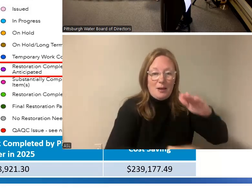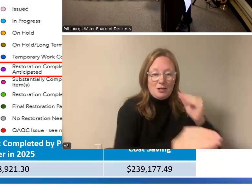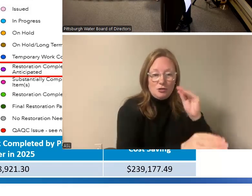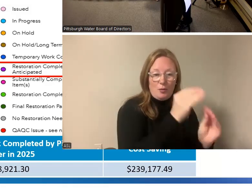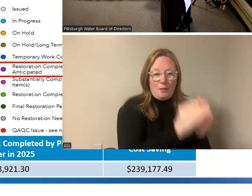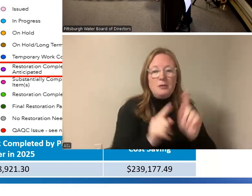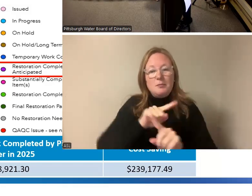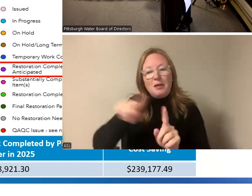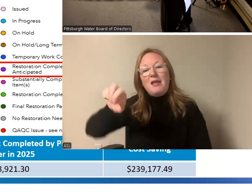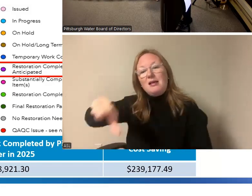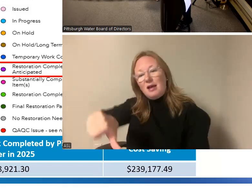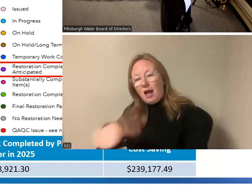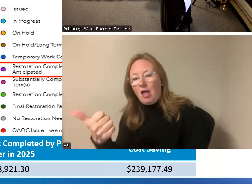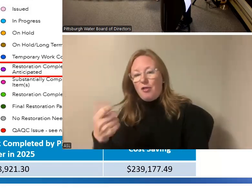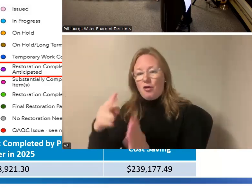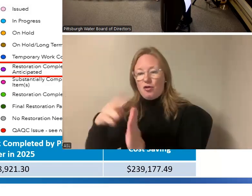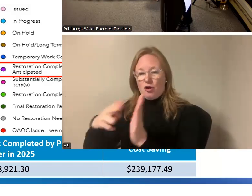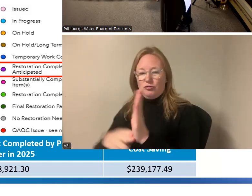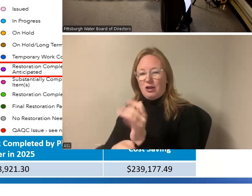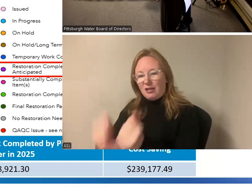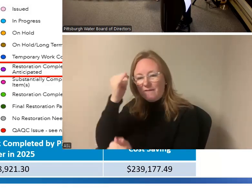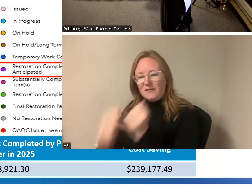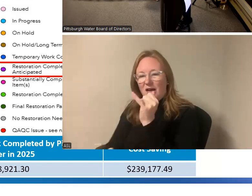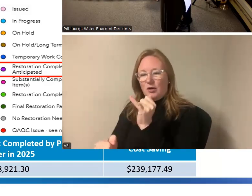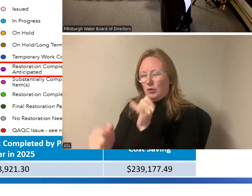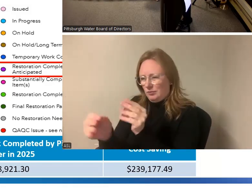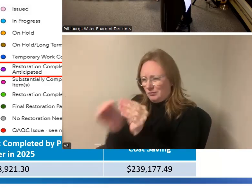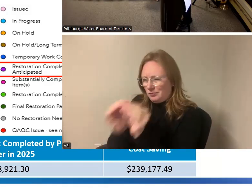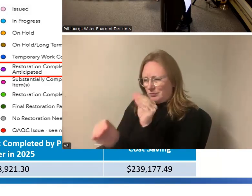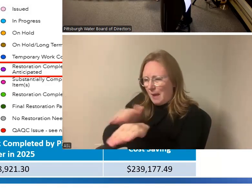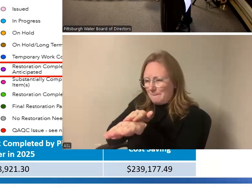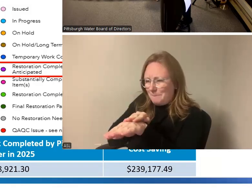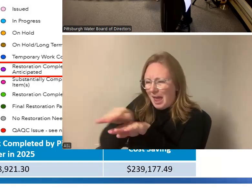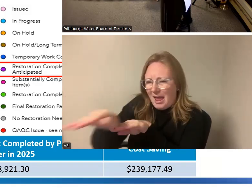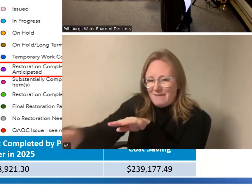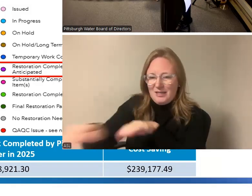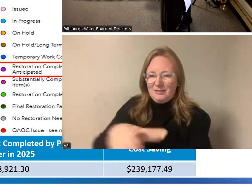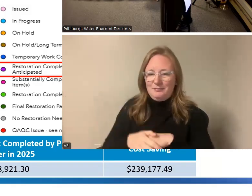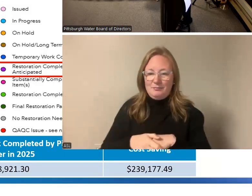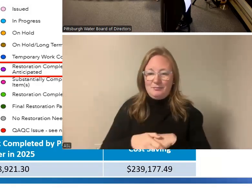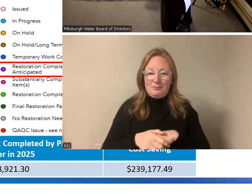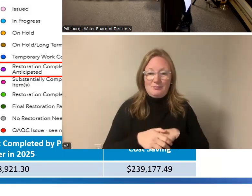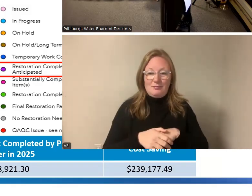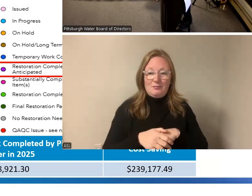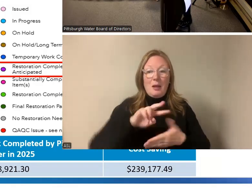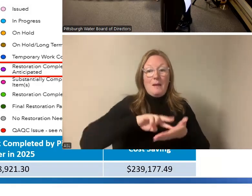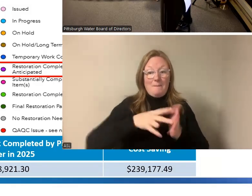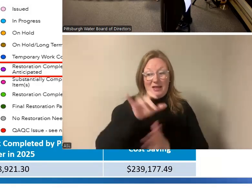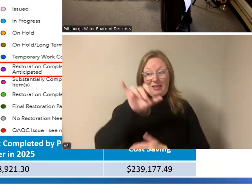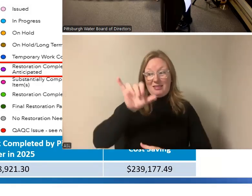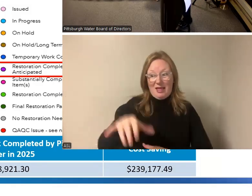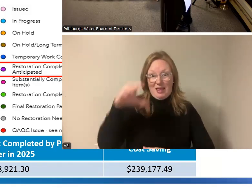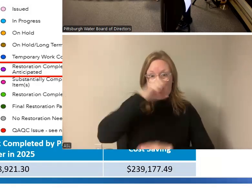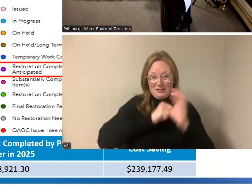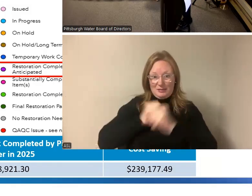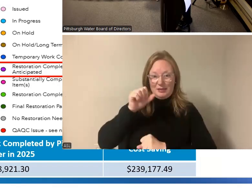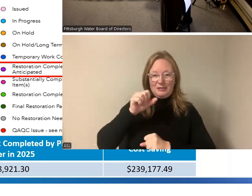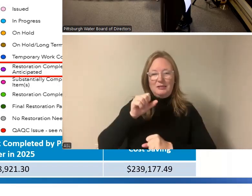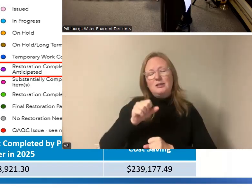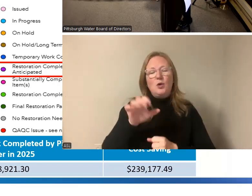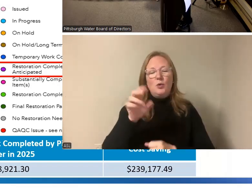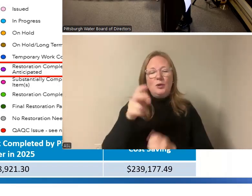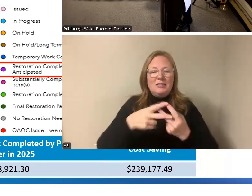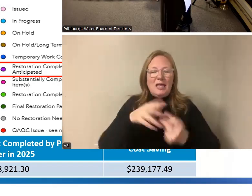final mill and pave. Based on Hatch's estimates, the projected cost for this work was